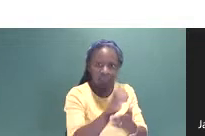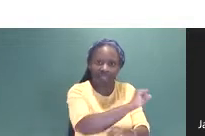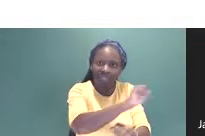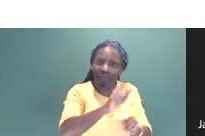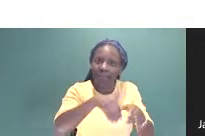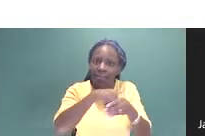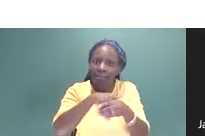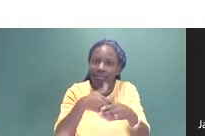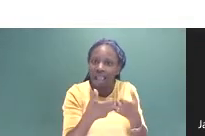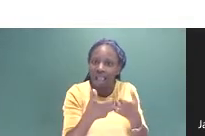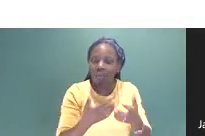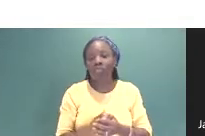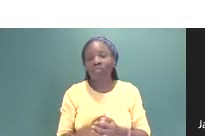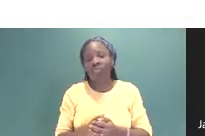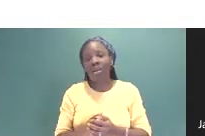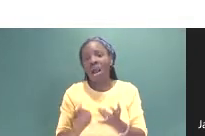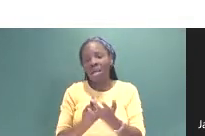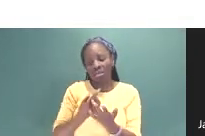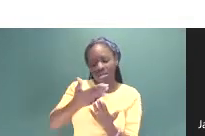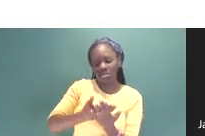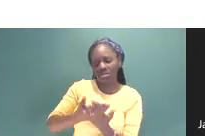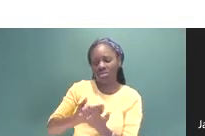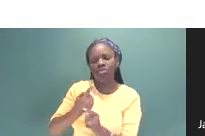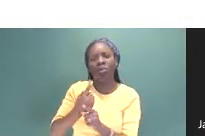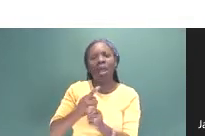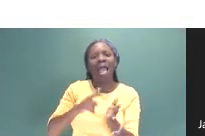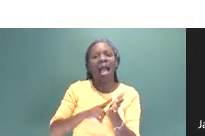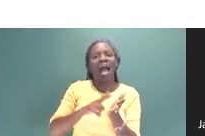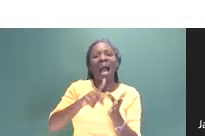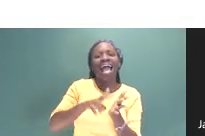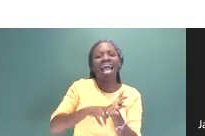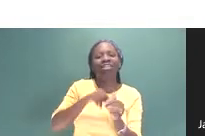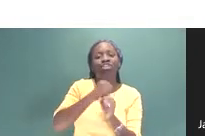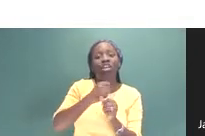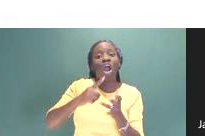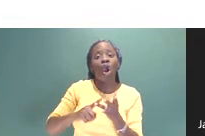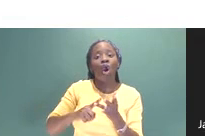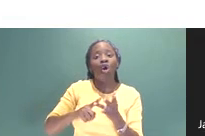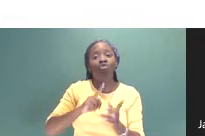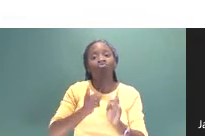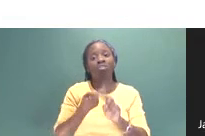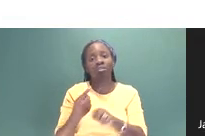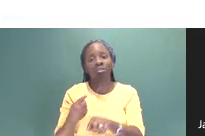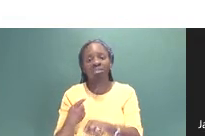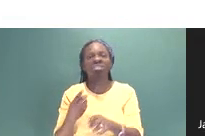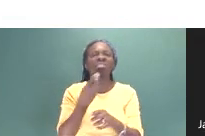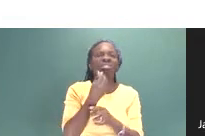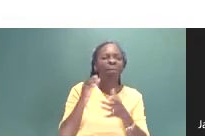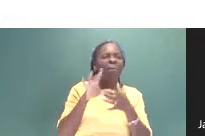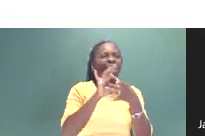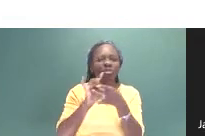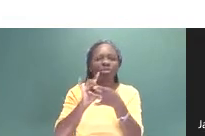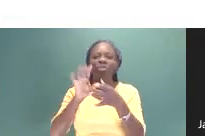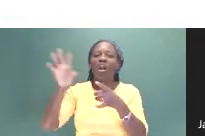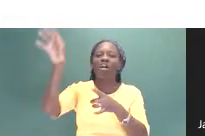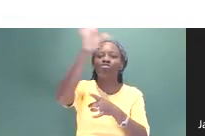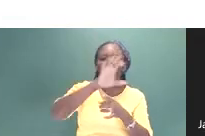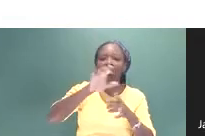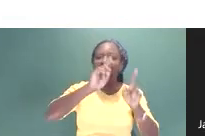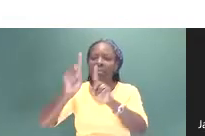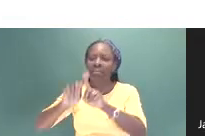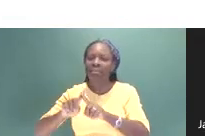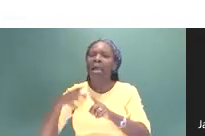Also, a study looking at INGO responses. There are country-specific pieces of work. There is more